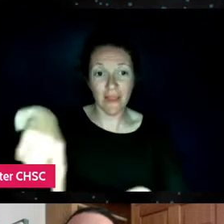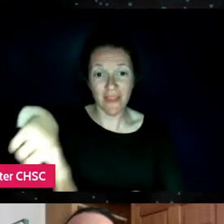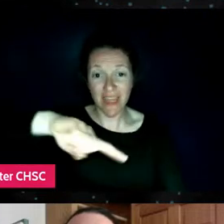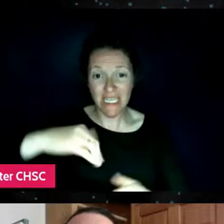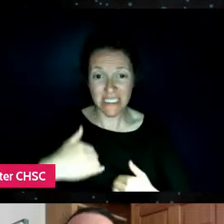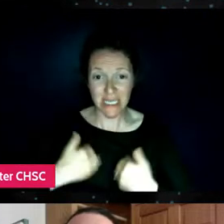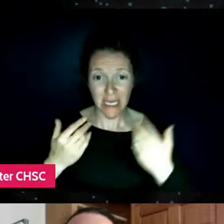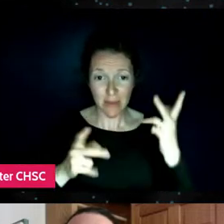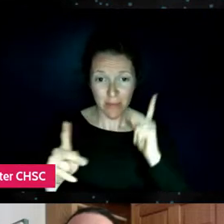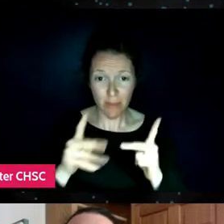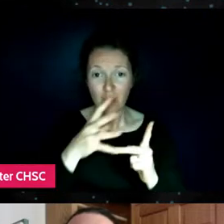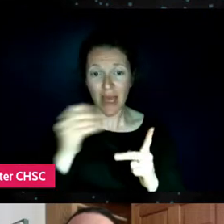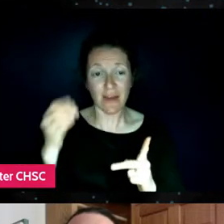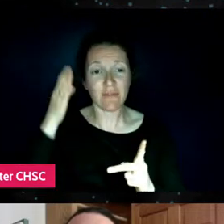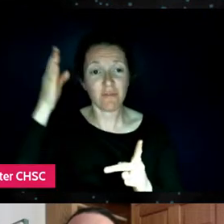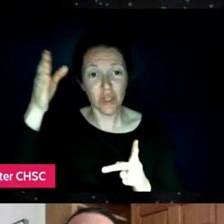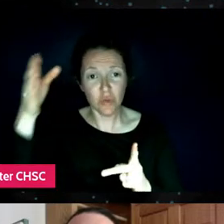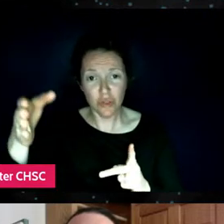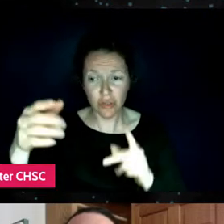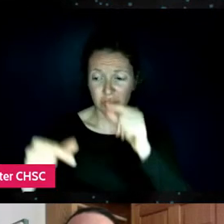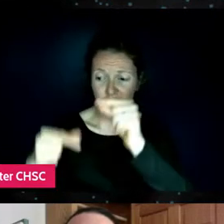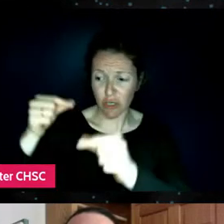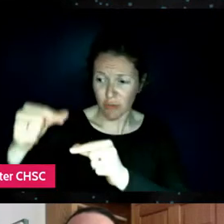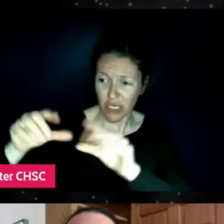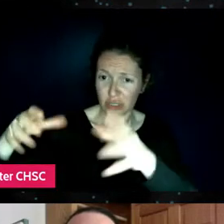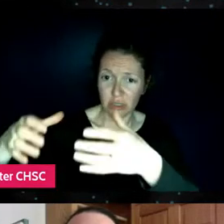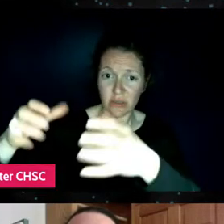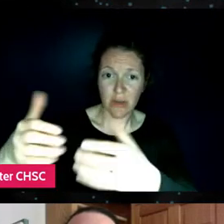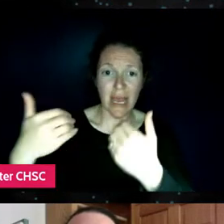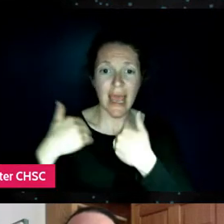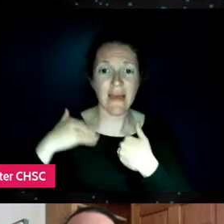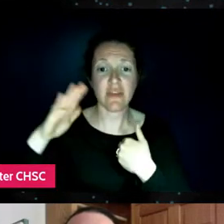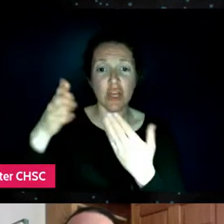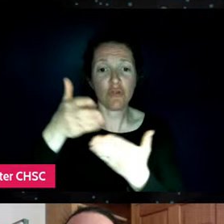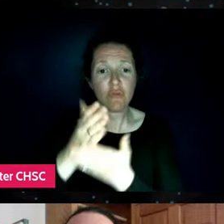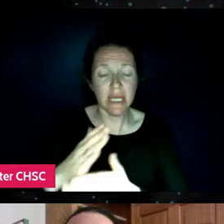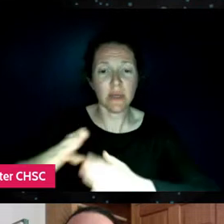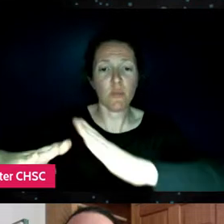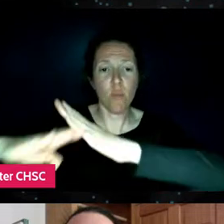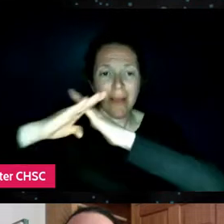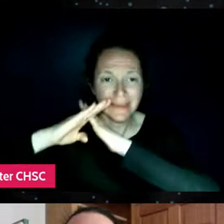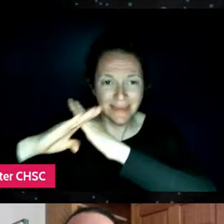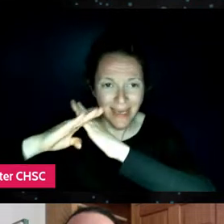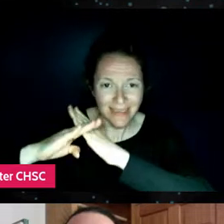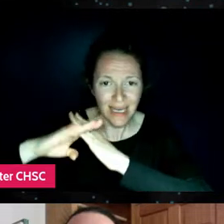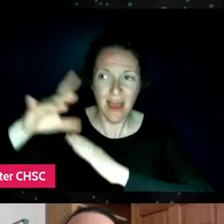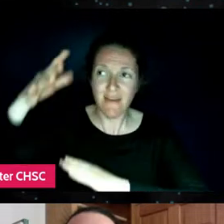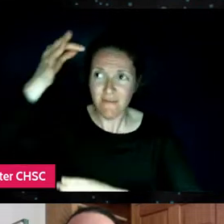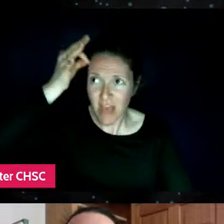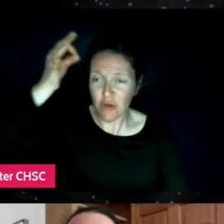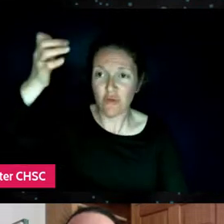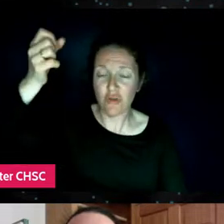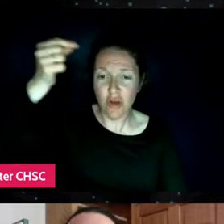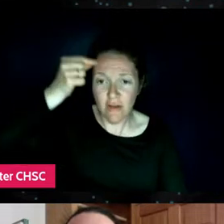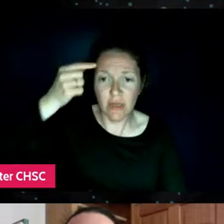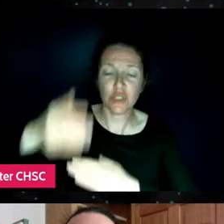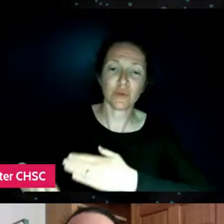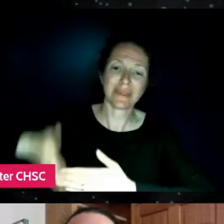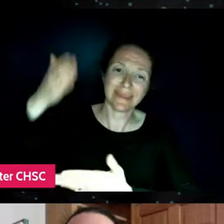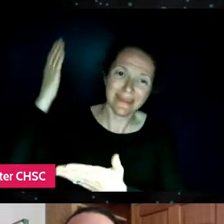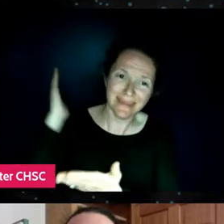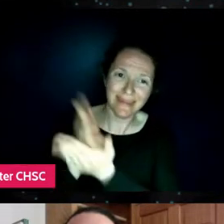generations having their rights protected, and for the federal government to stop doing what